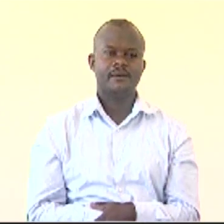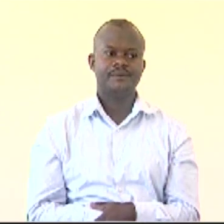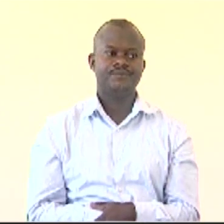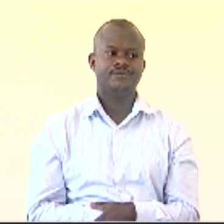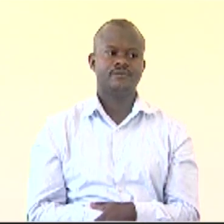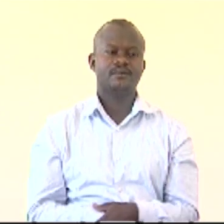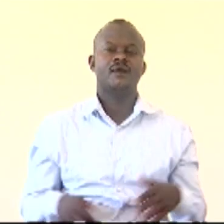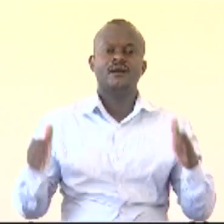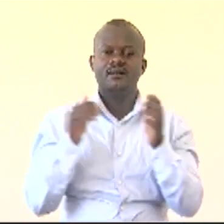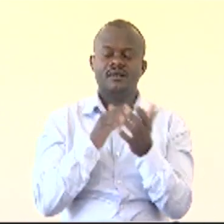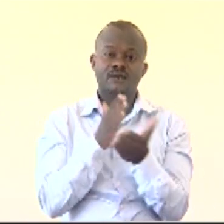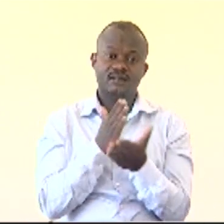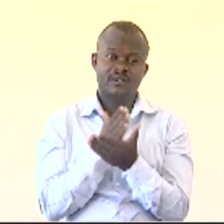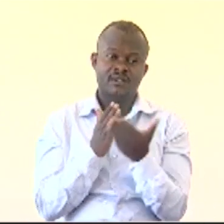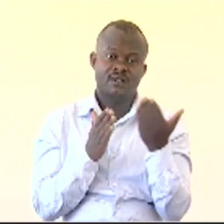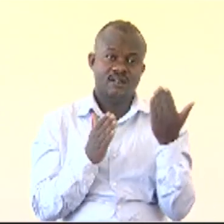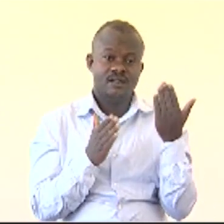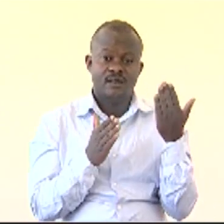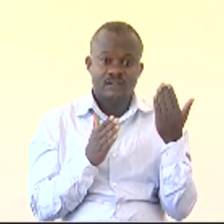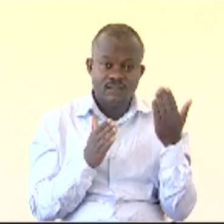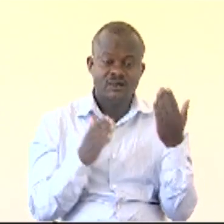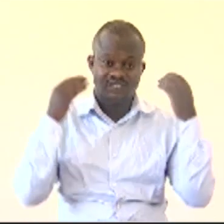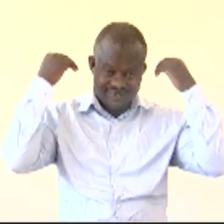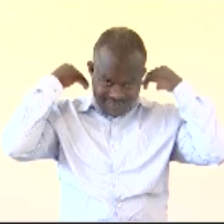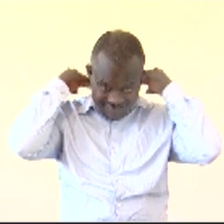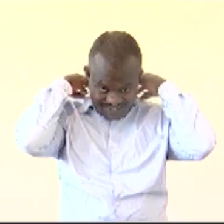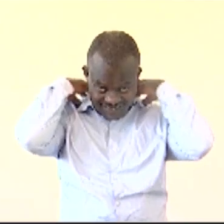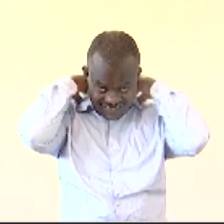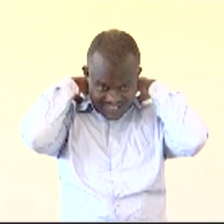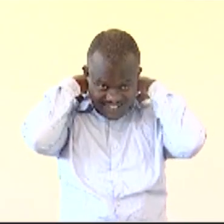There is chest pain. A person is ever having what you call chest pain.